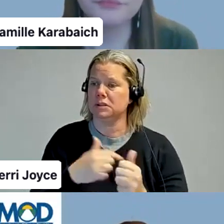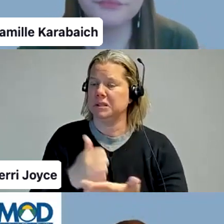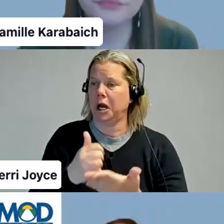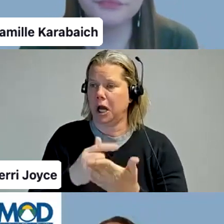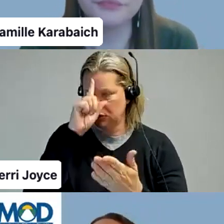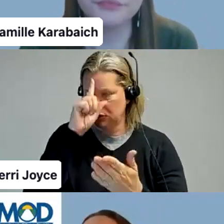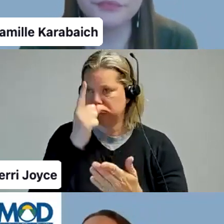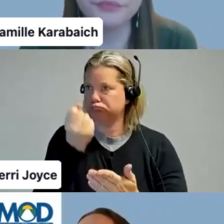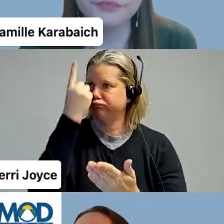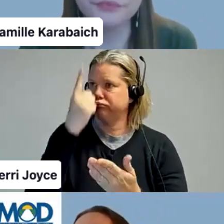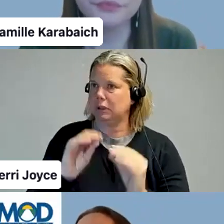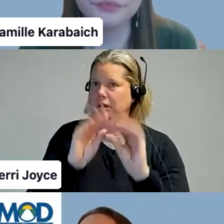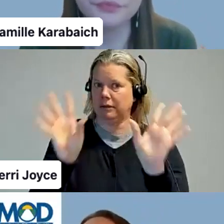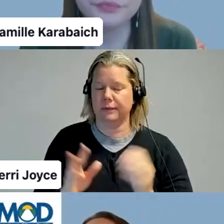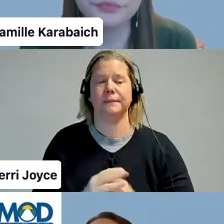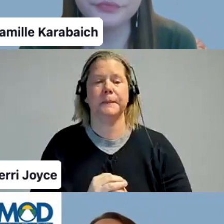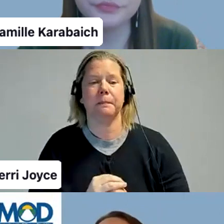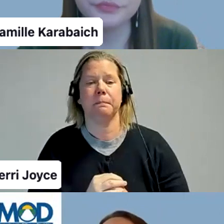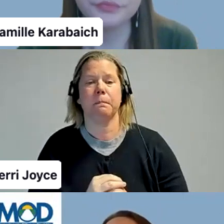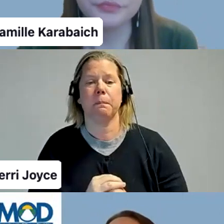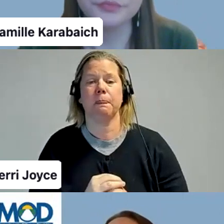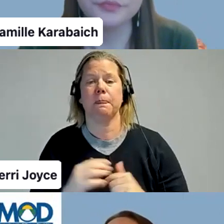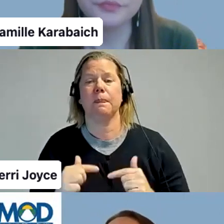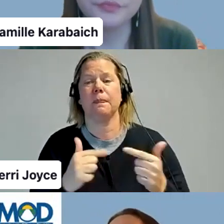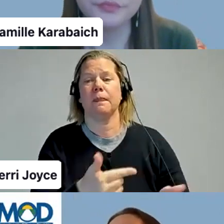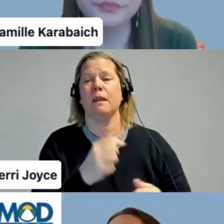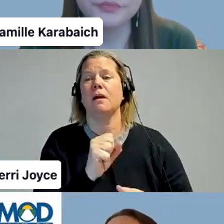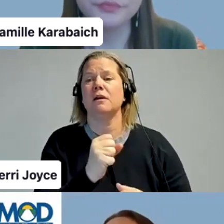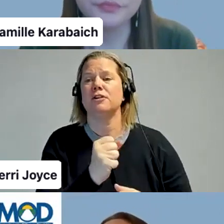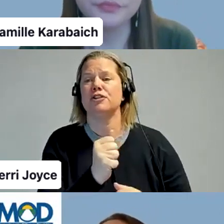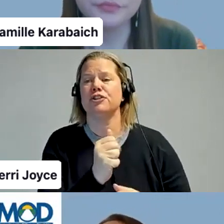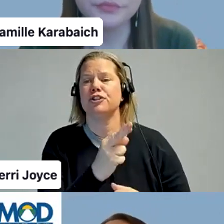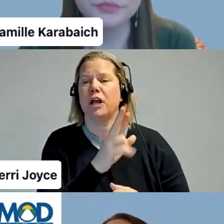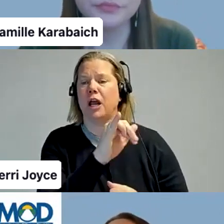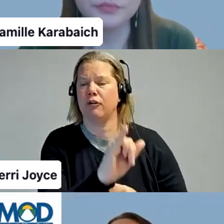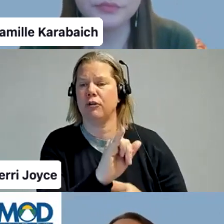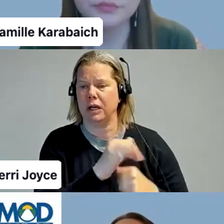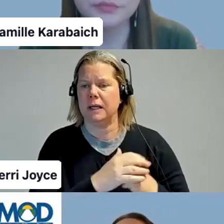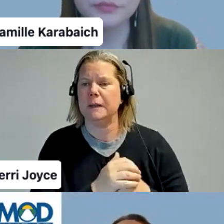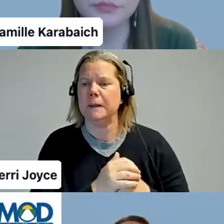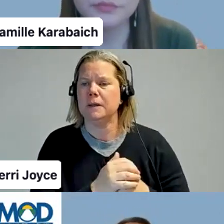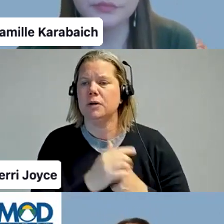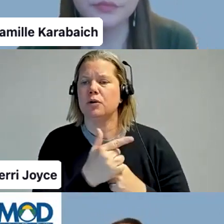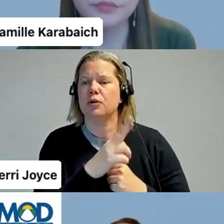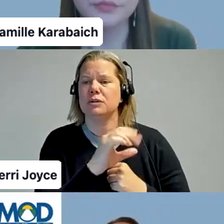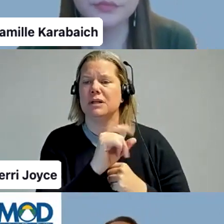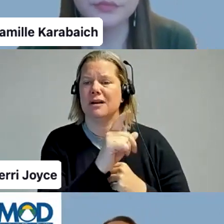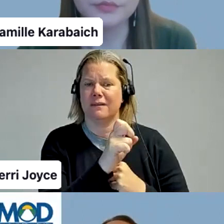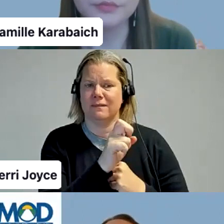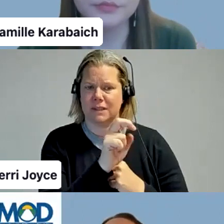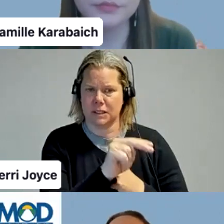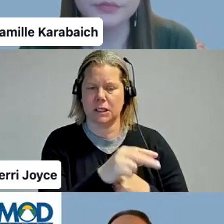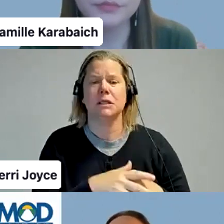Next, I'm going to hand over to Sherry Gustafson from the Department of Agricultural Resources, who's going to tell us a little